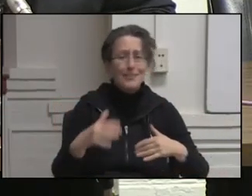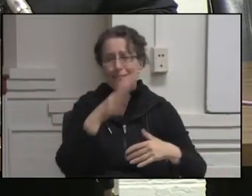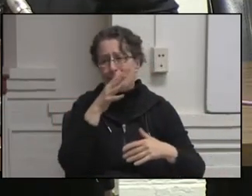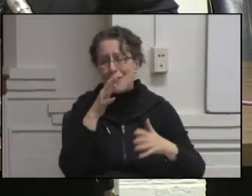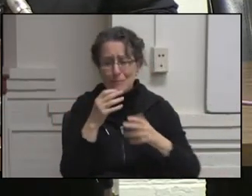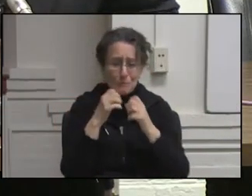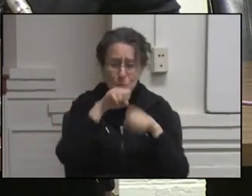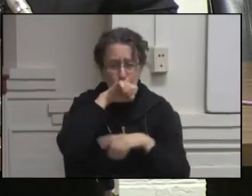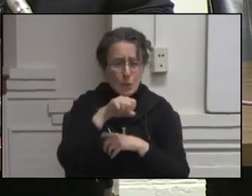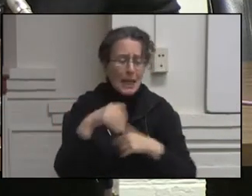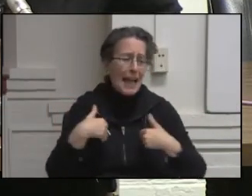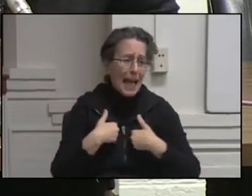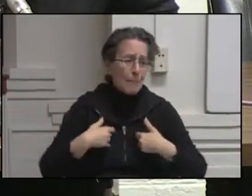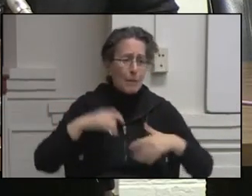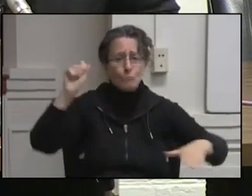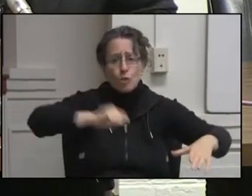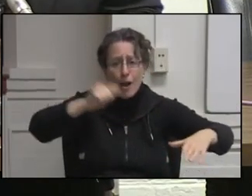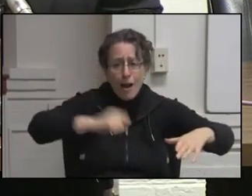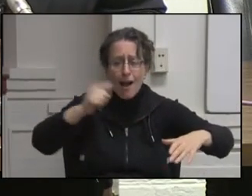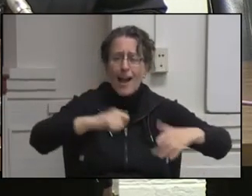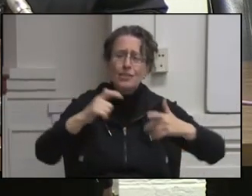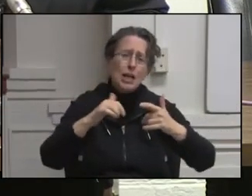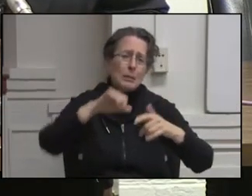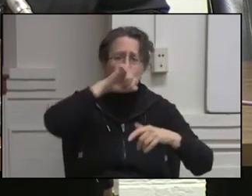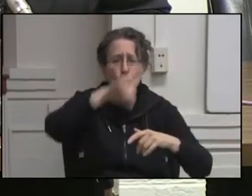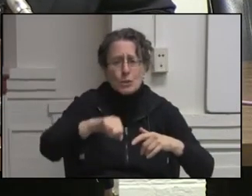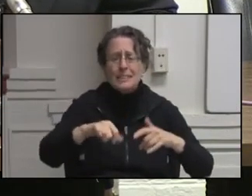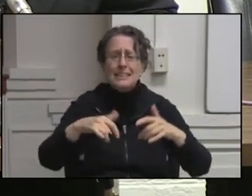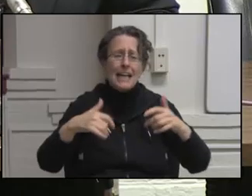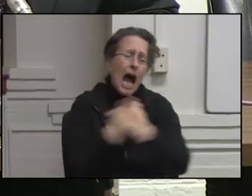rub them, they hug them.